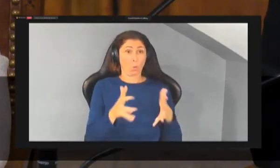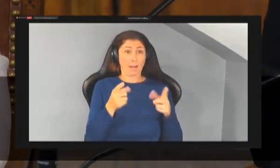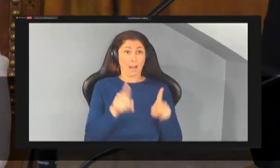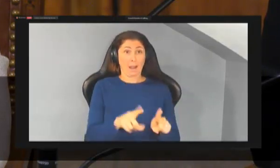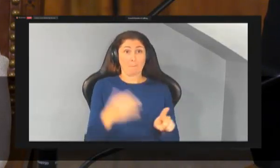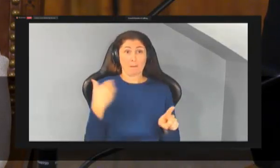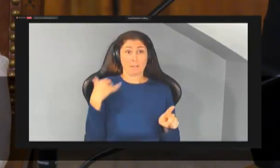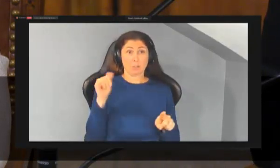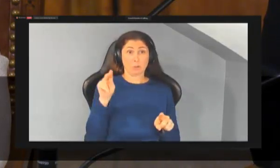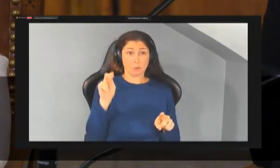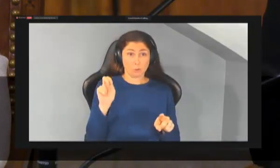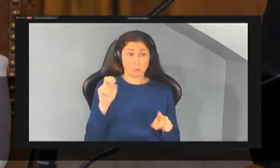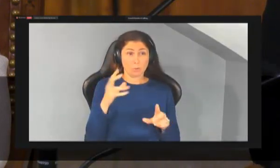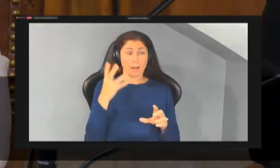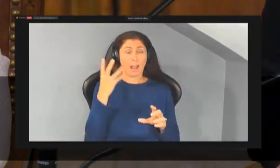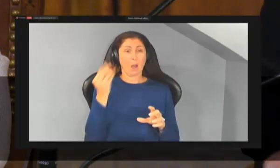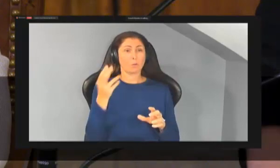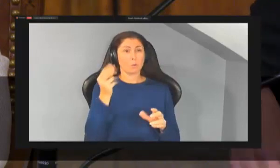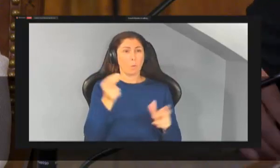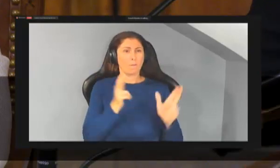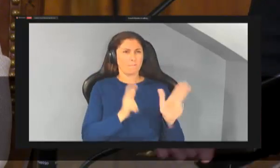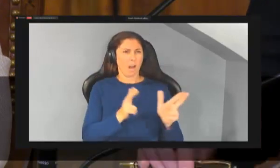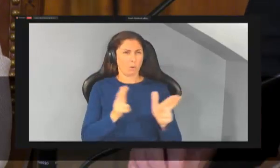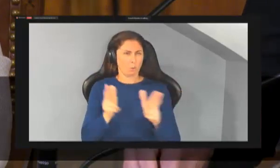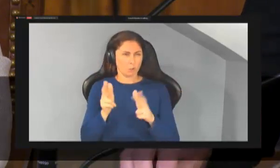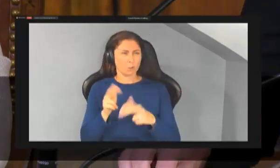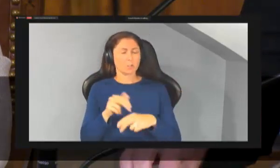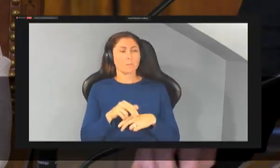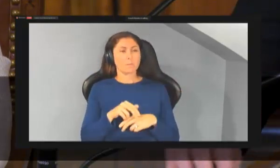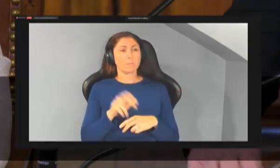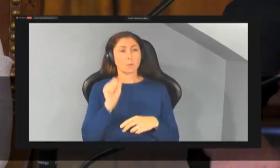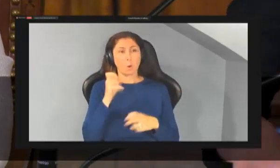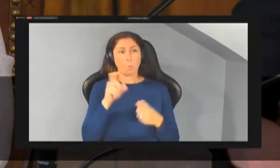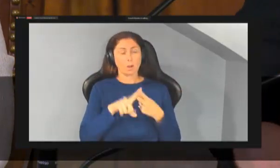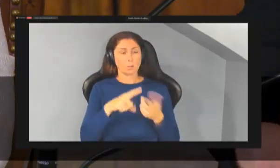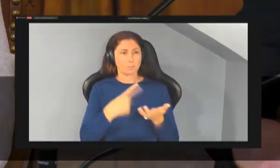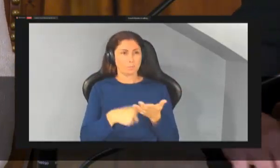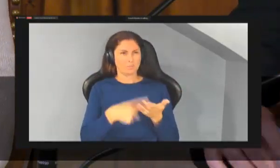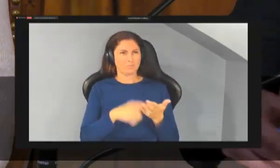happen at the outdoor firing range. Correct. So I just want to talk about the firing range.